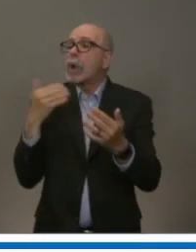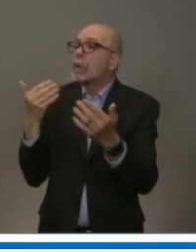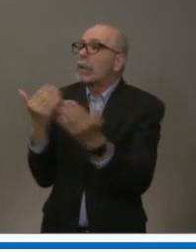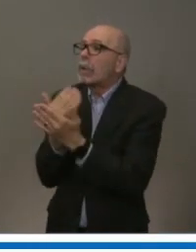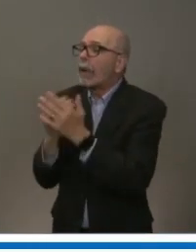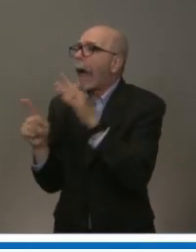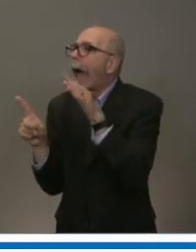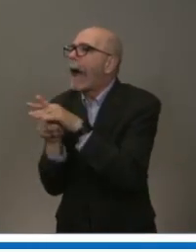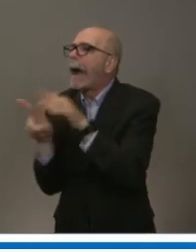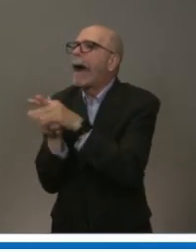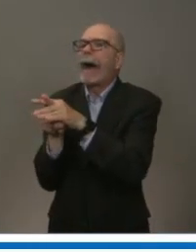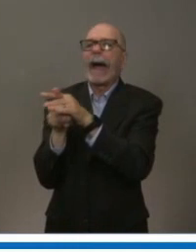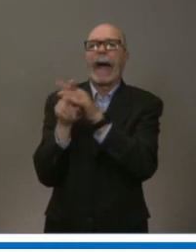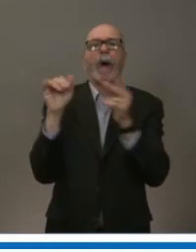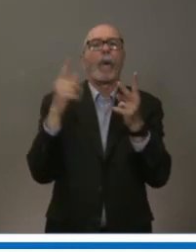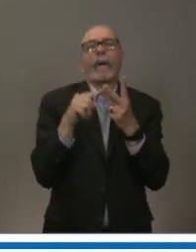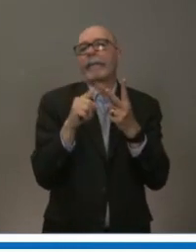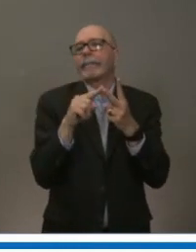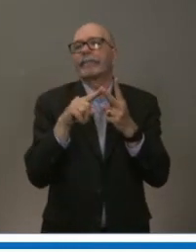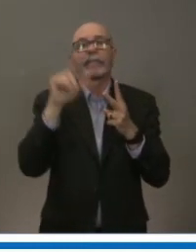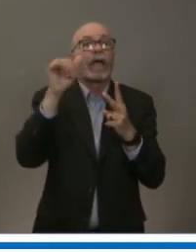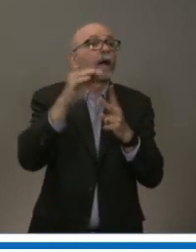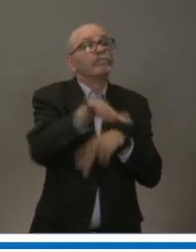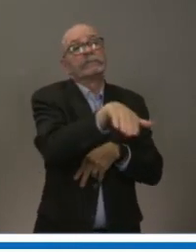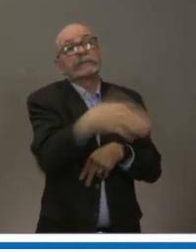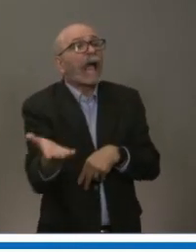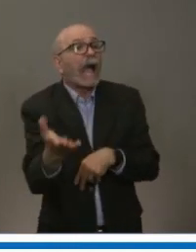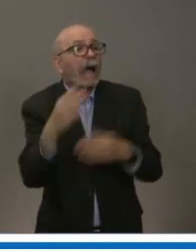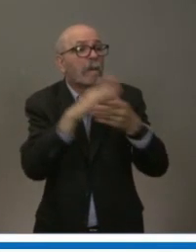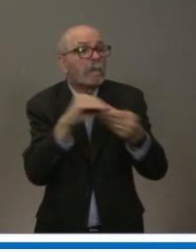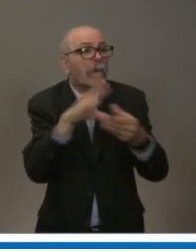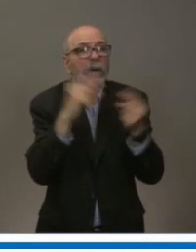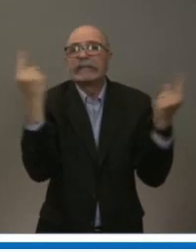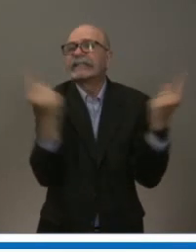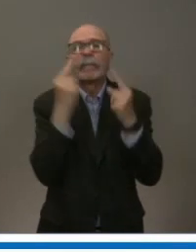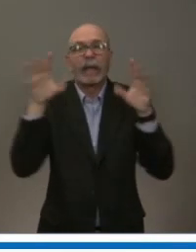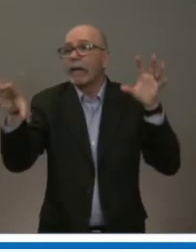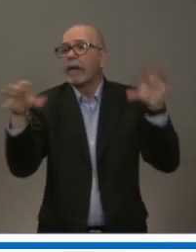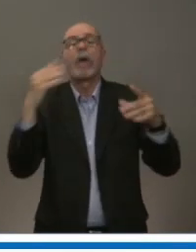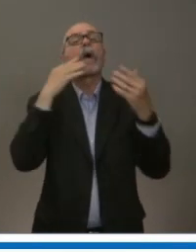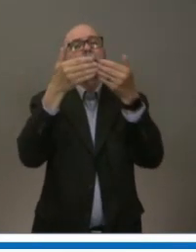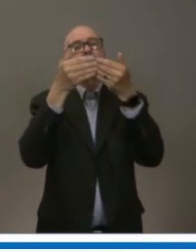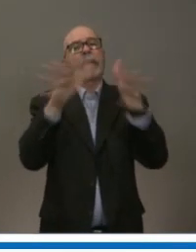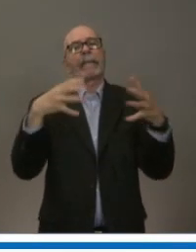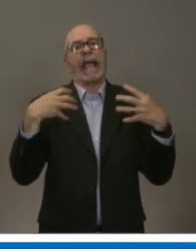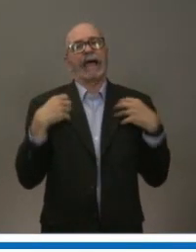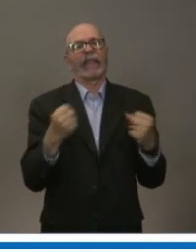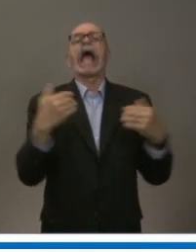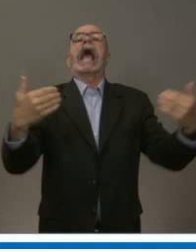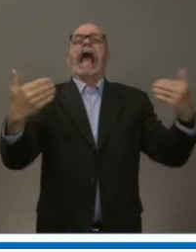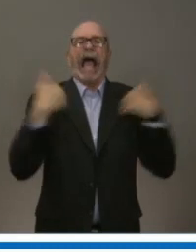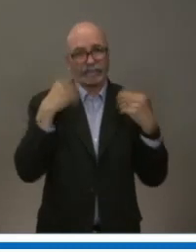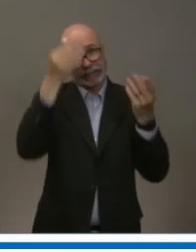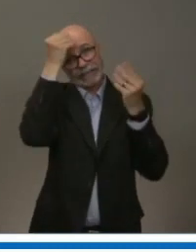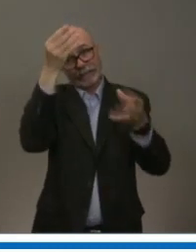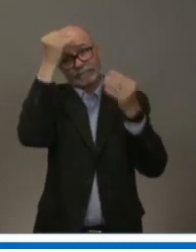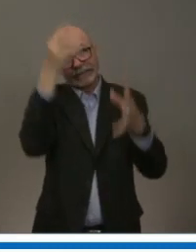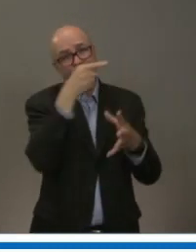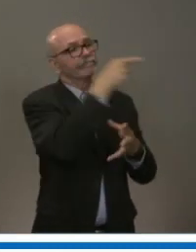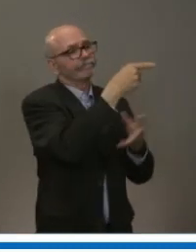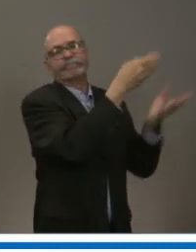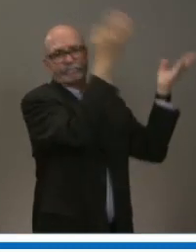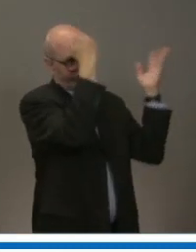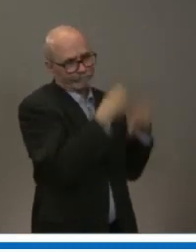occur, that local public health has all that information. It is passed into the epidemiologists in the